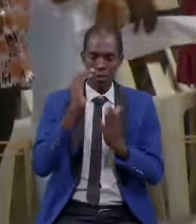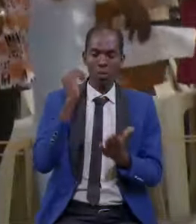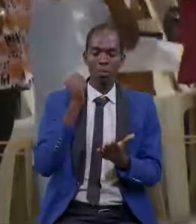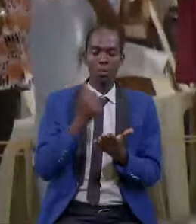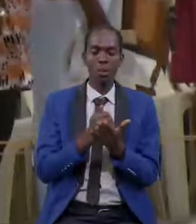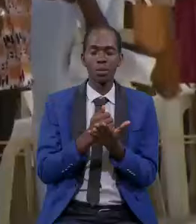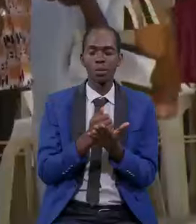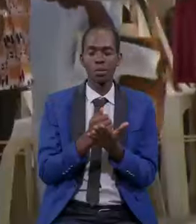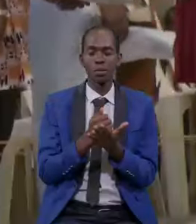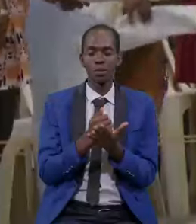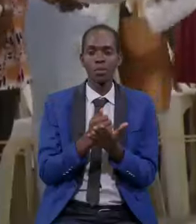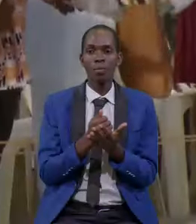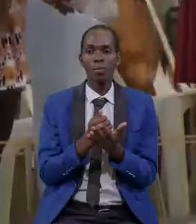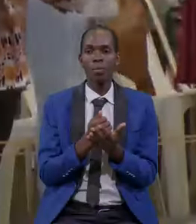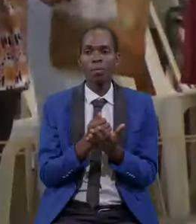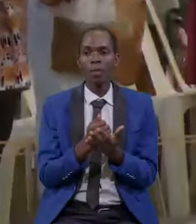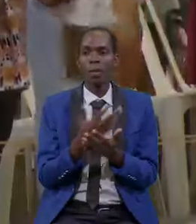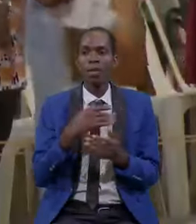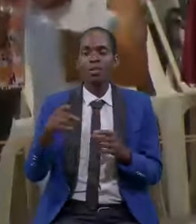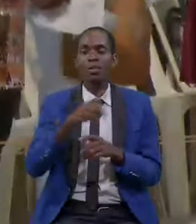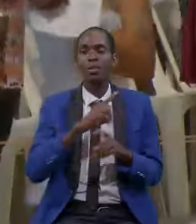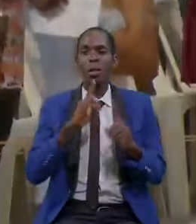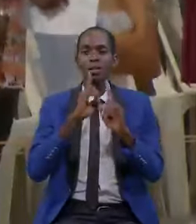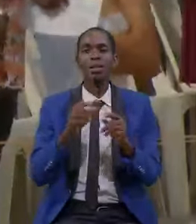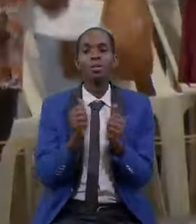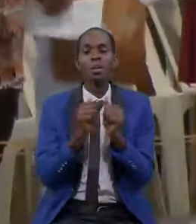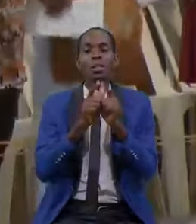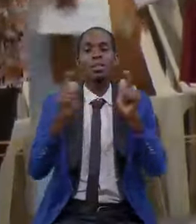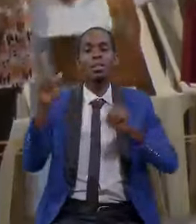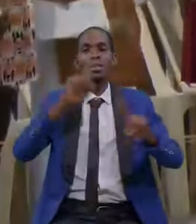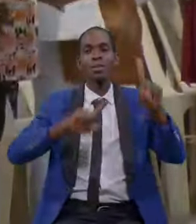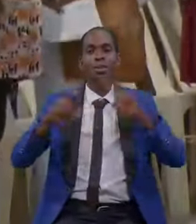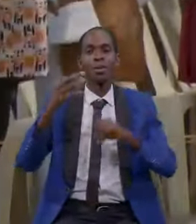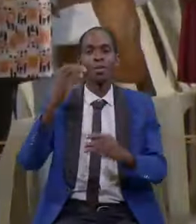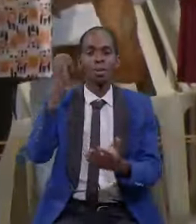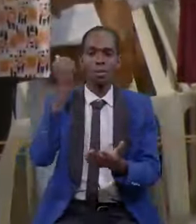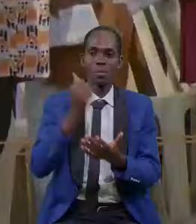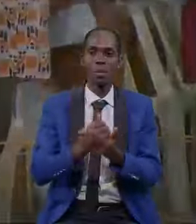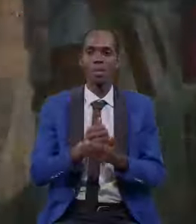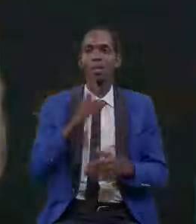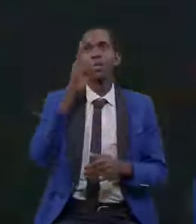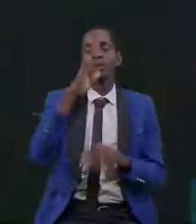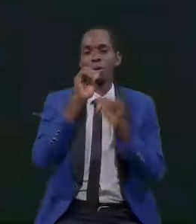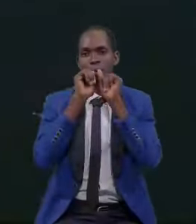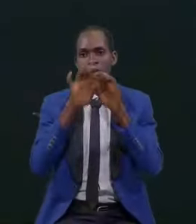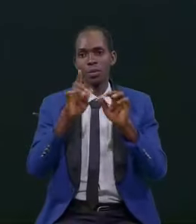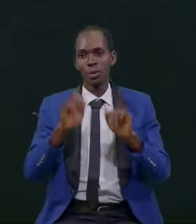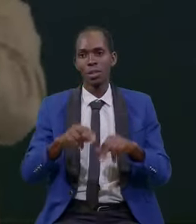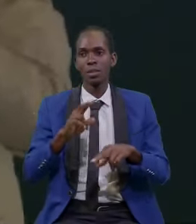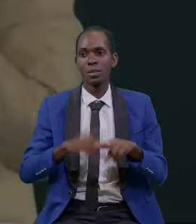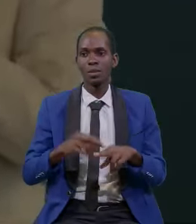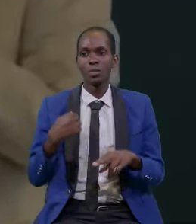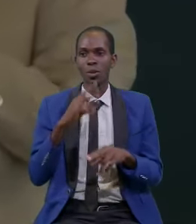And the church said a good amen. God bless you. Consider we're coming back